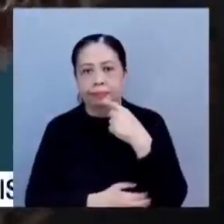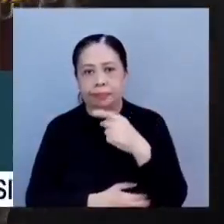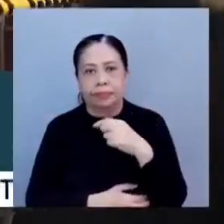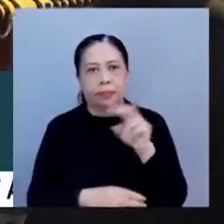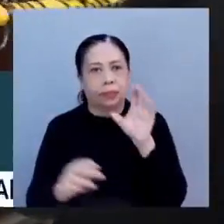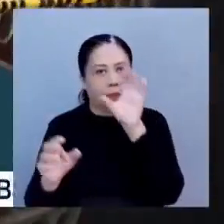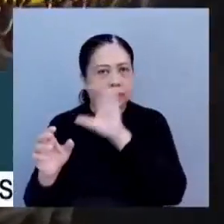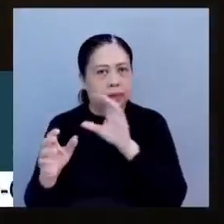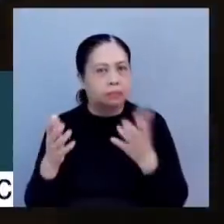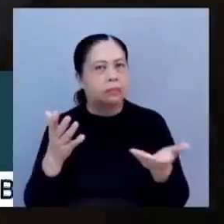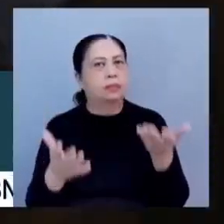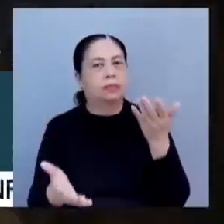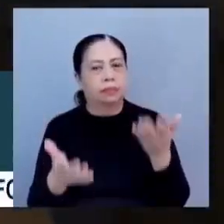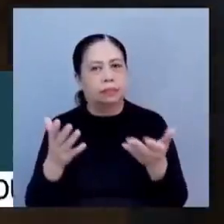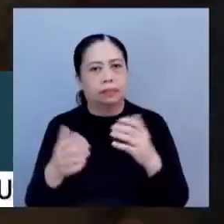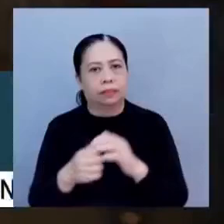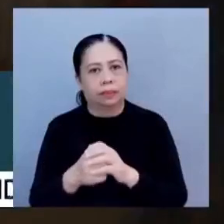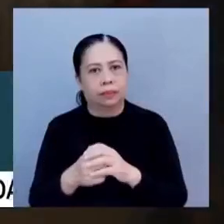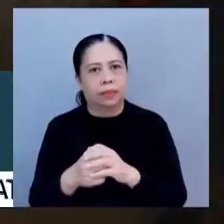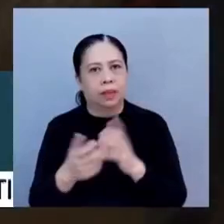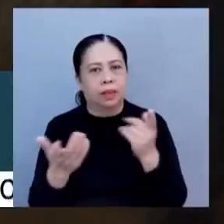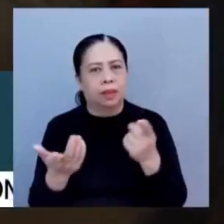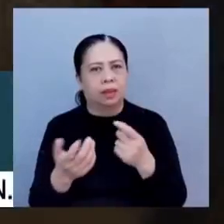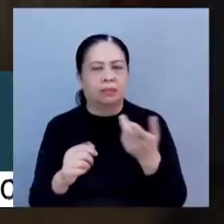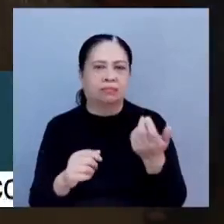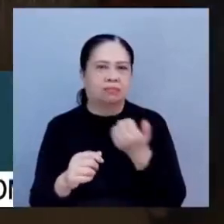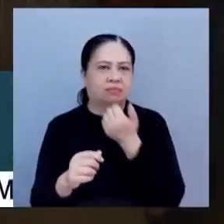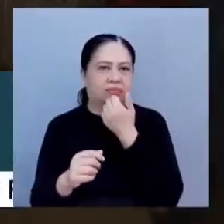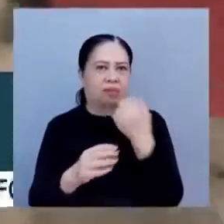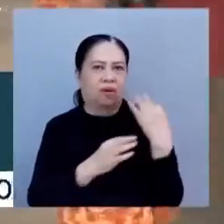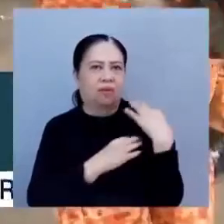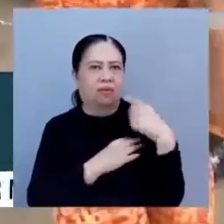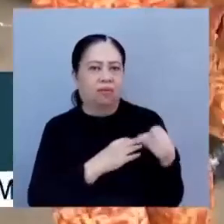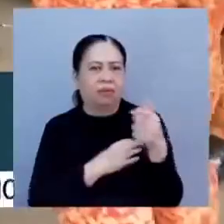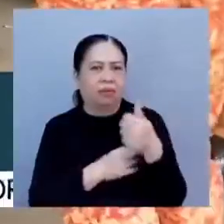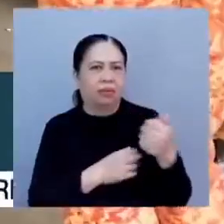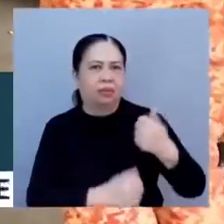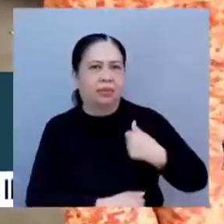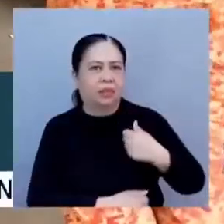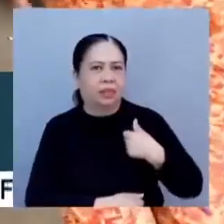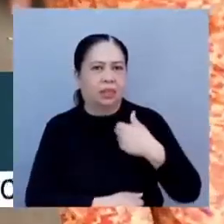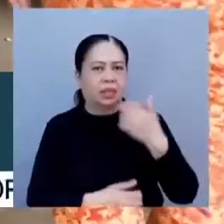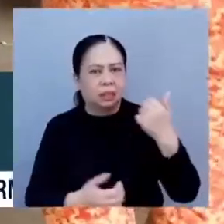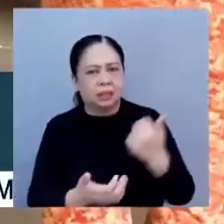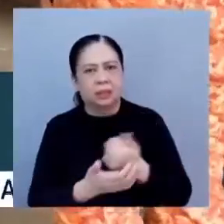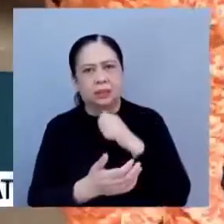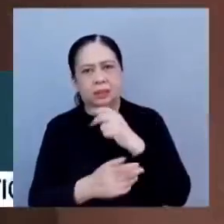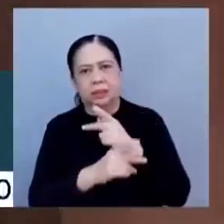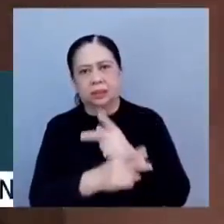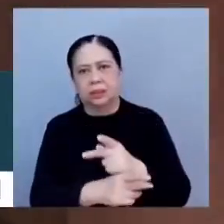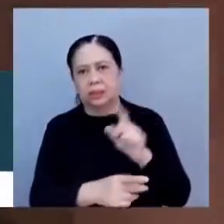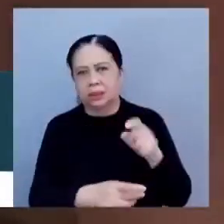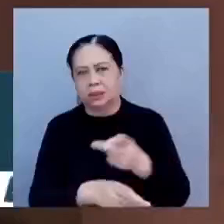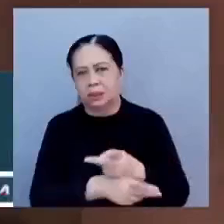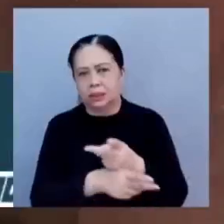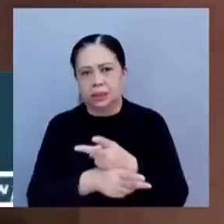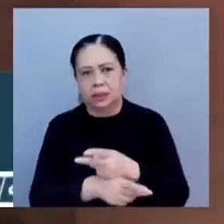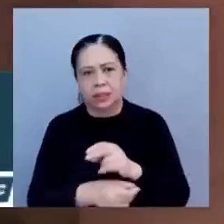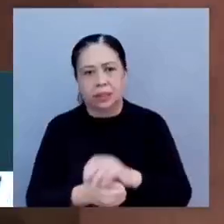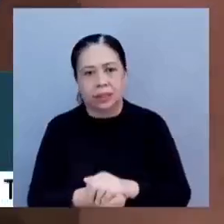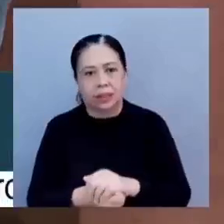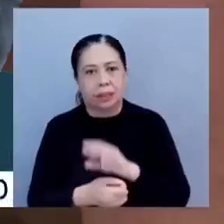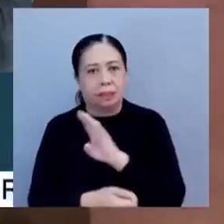into the possibility of a failure of intelligence on the part of the military in preventing the bomb attack. A